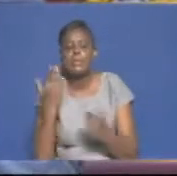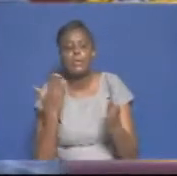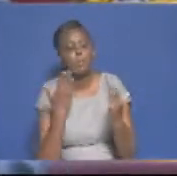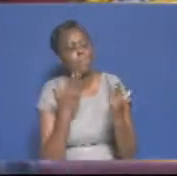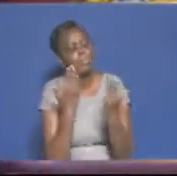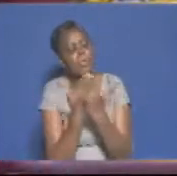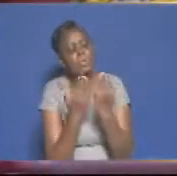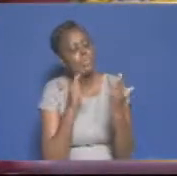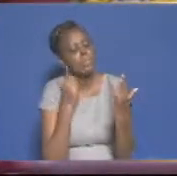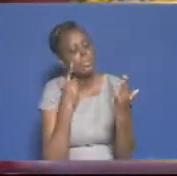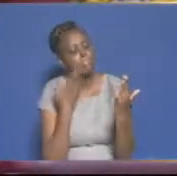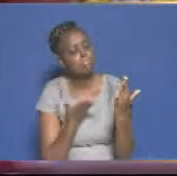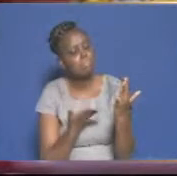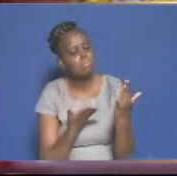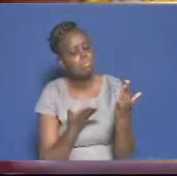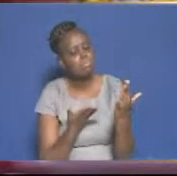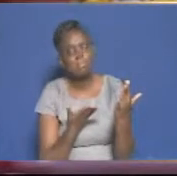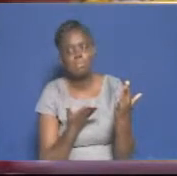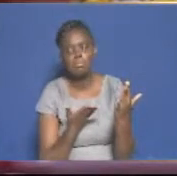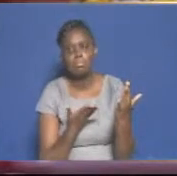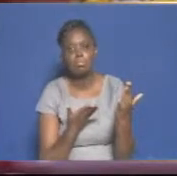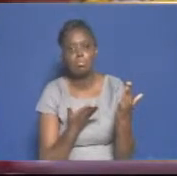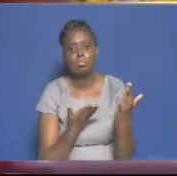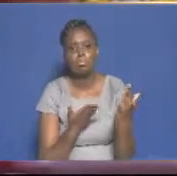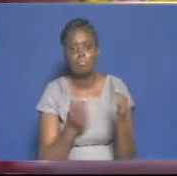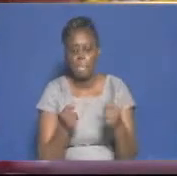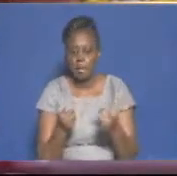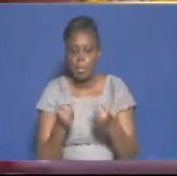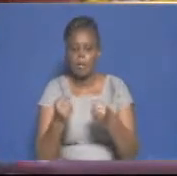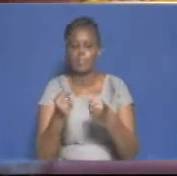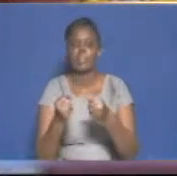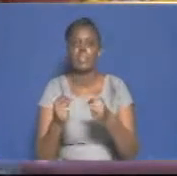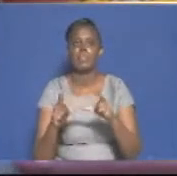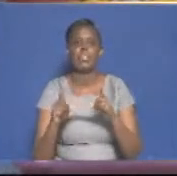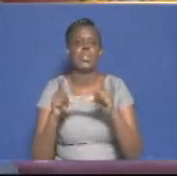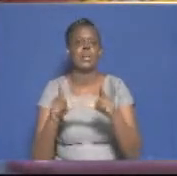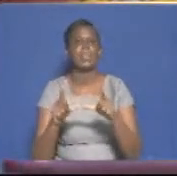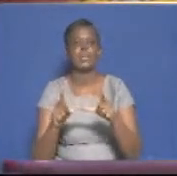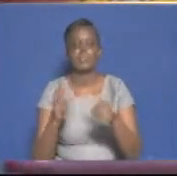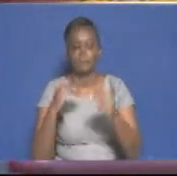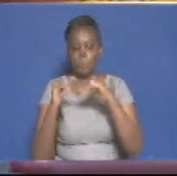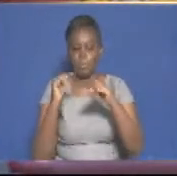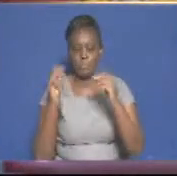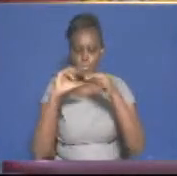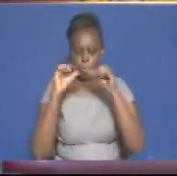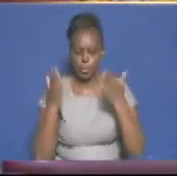is, even if you have a driving license, you can qualify to come here.